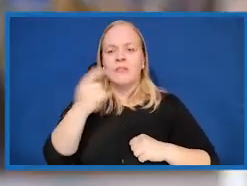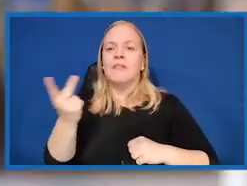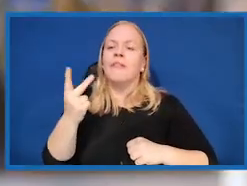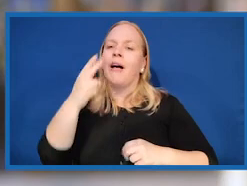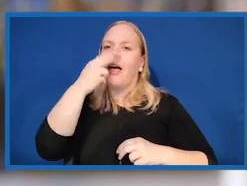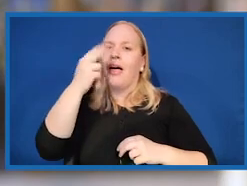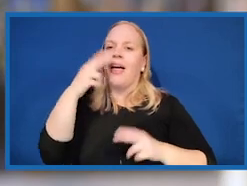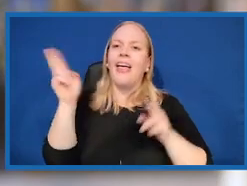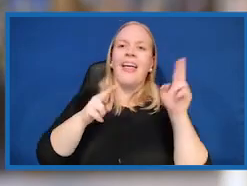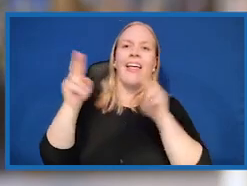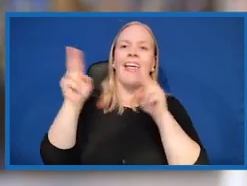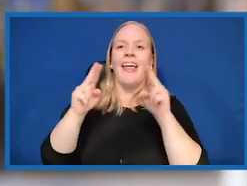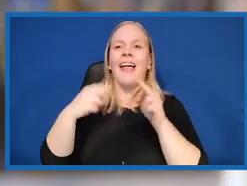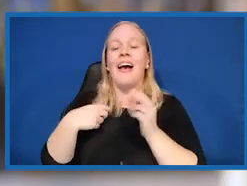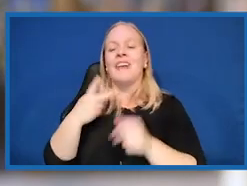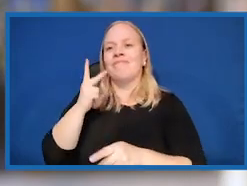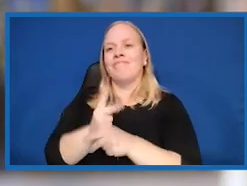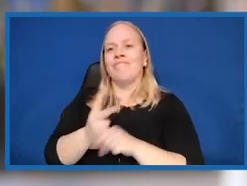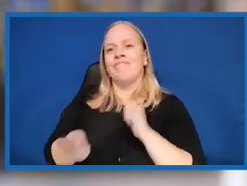no-brainer